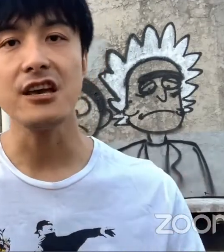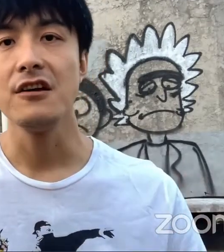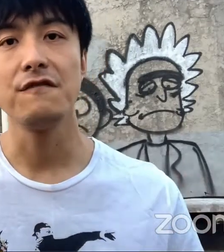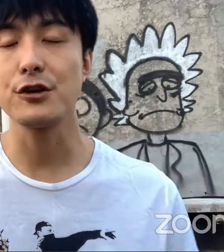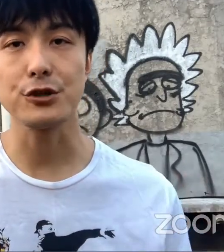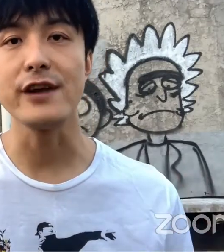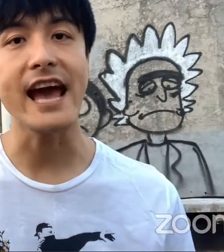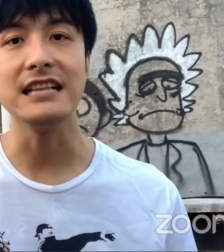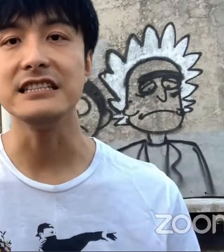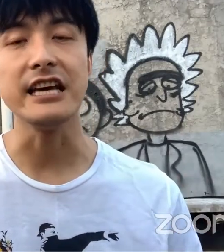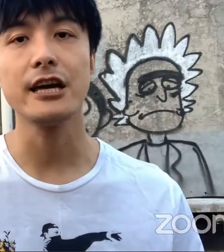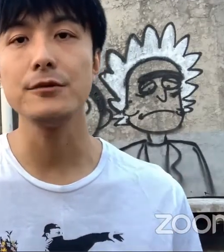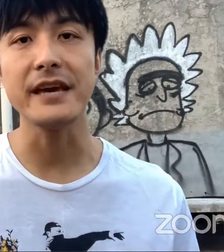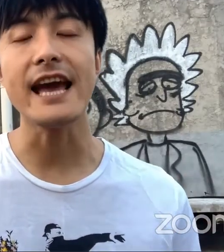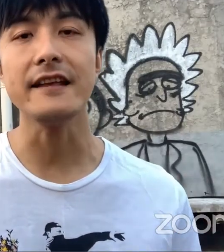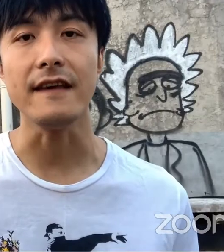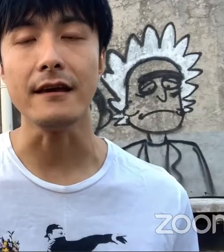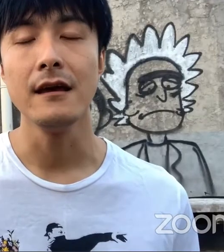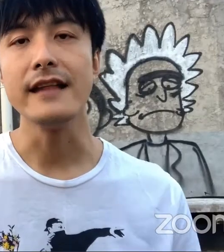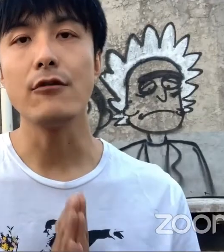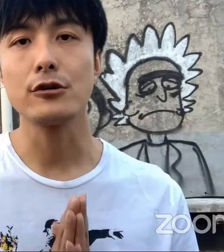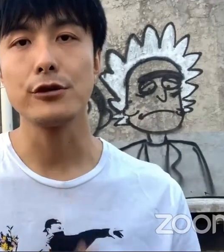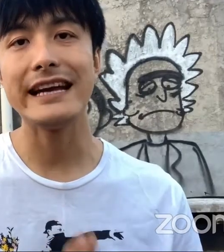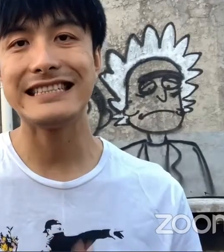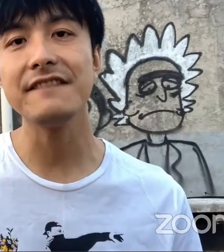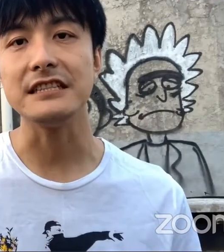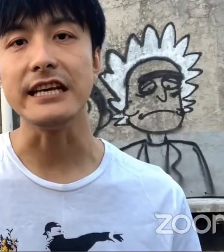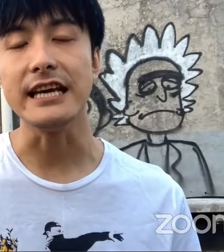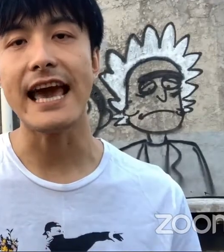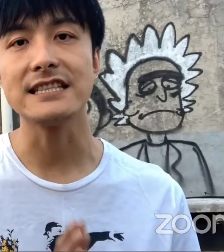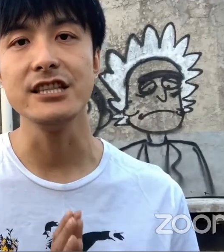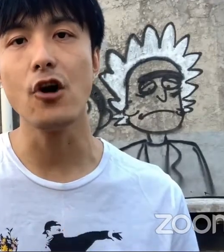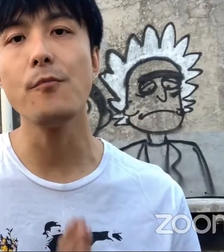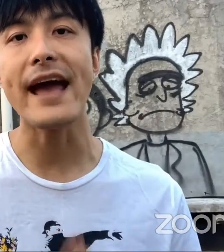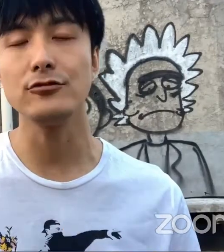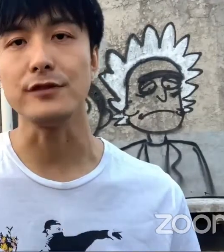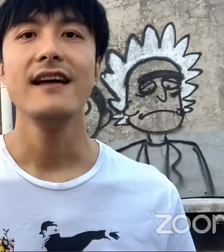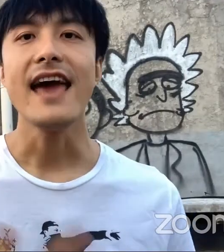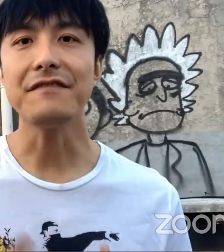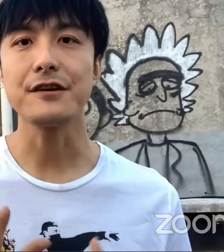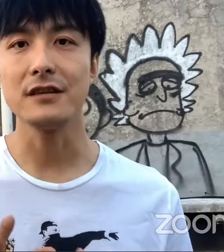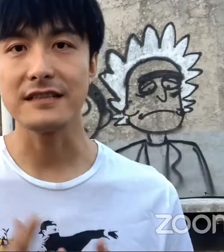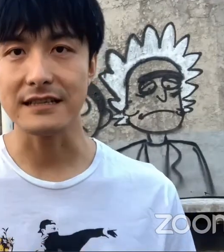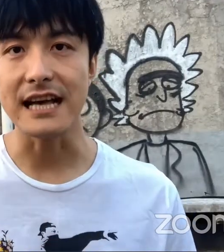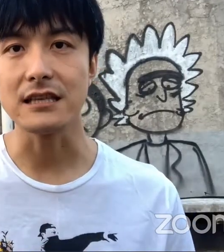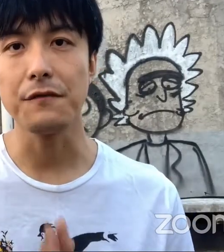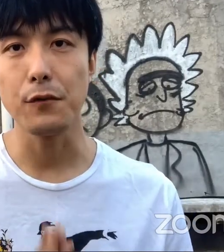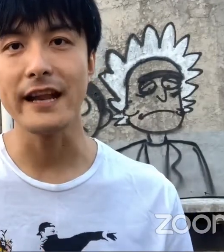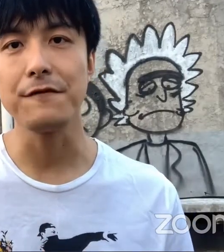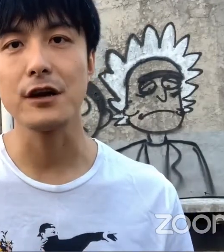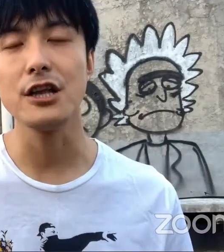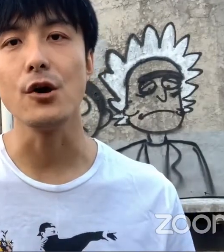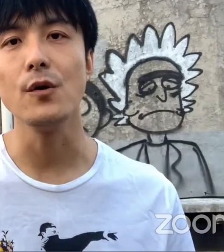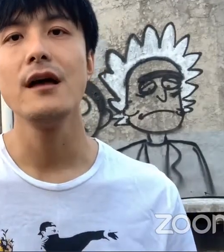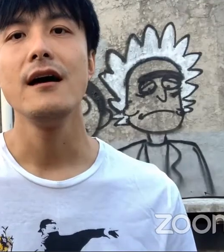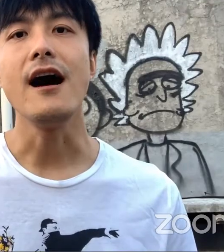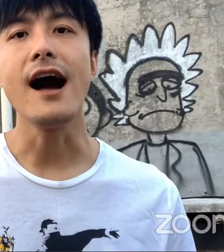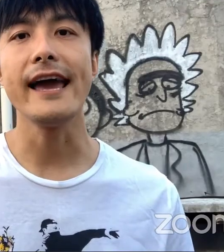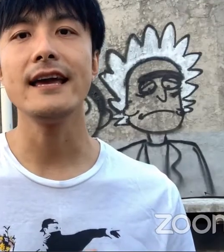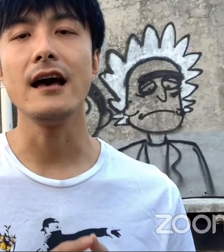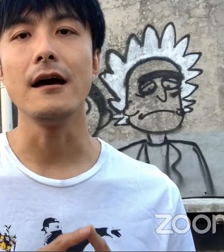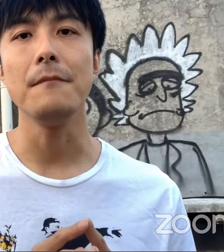be virtual reality, could be anything. Our creativity has no boundary. After the success of Waiting for Godot,